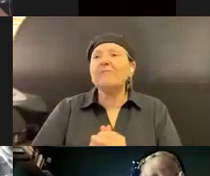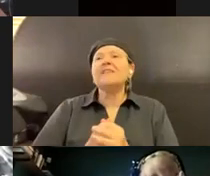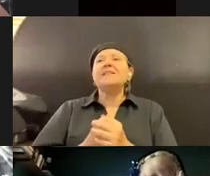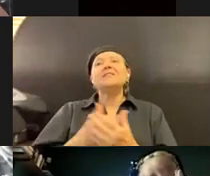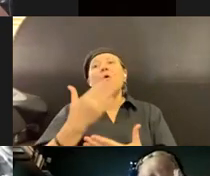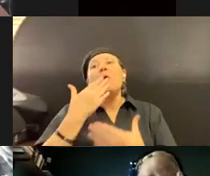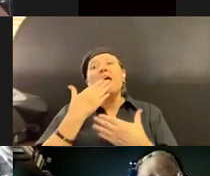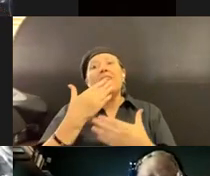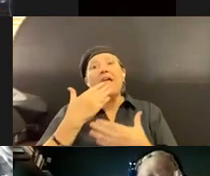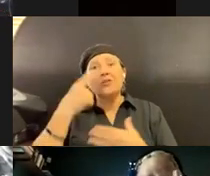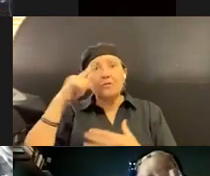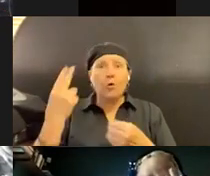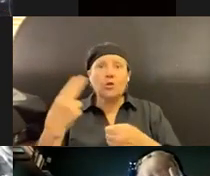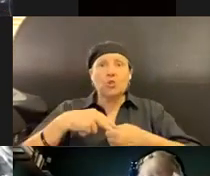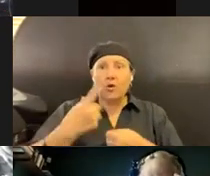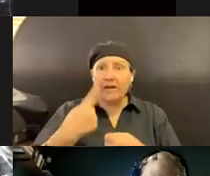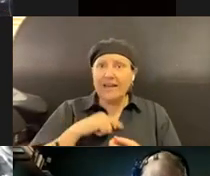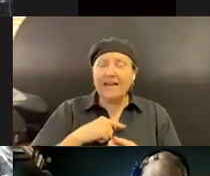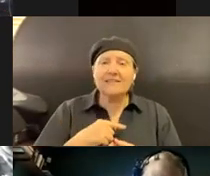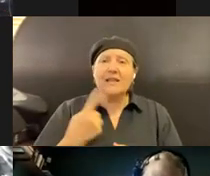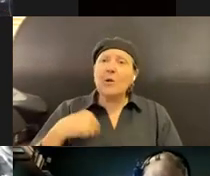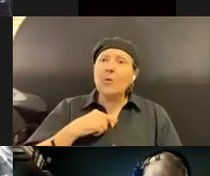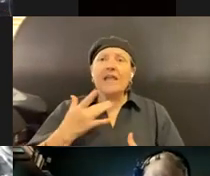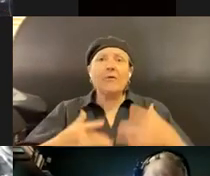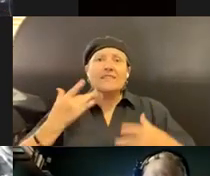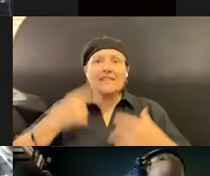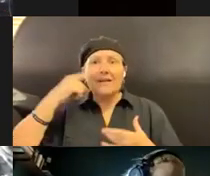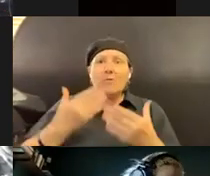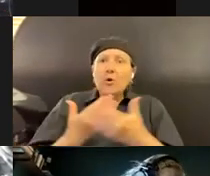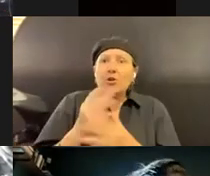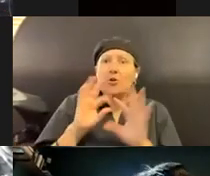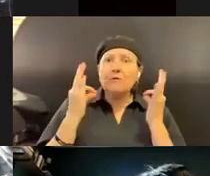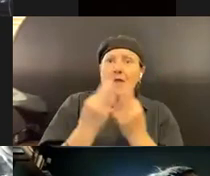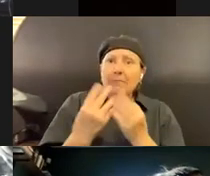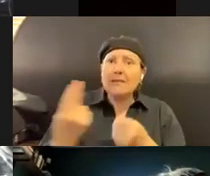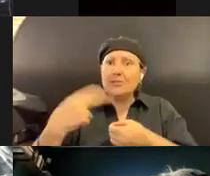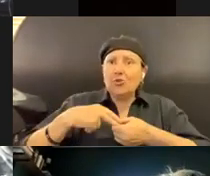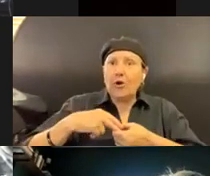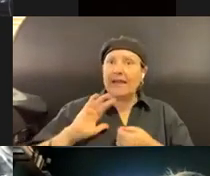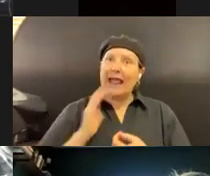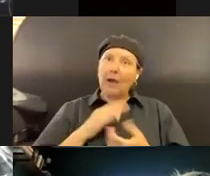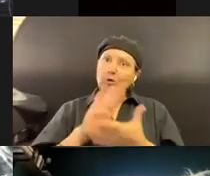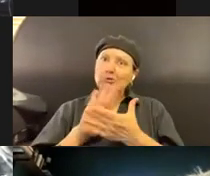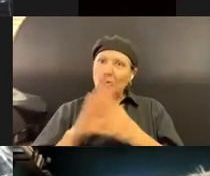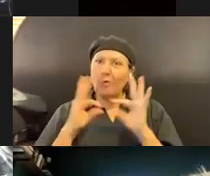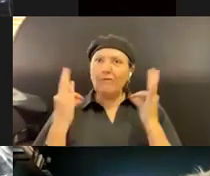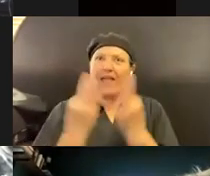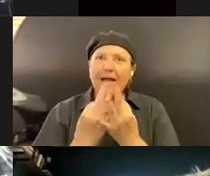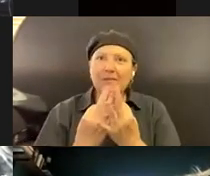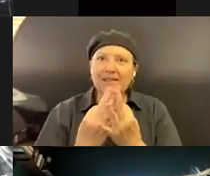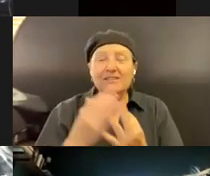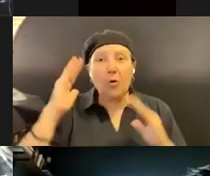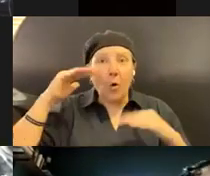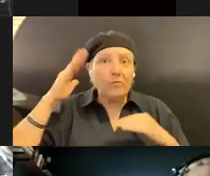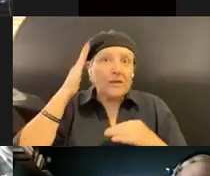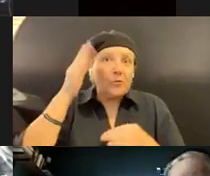you for joining us. We're excited to have some of our new families join the Elysian Kids family. And hopefully we will see you guys at